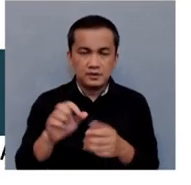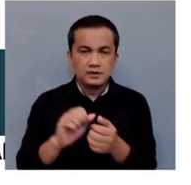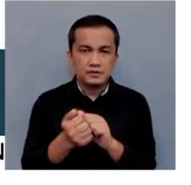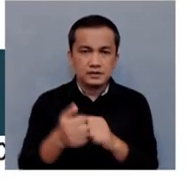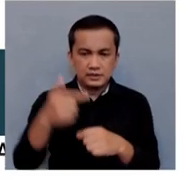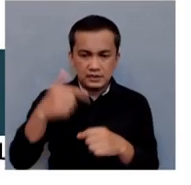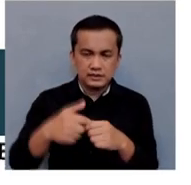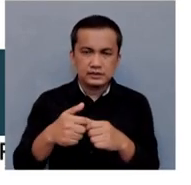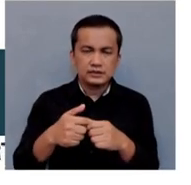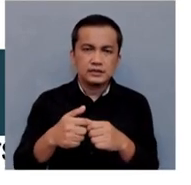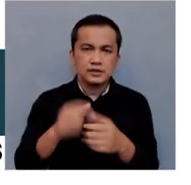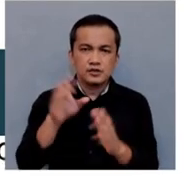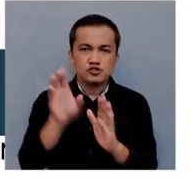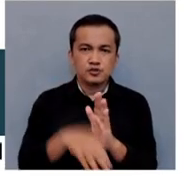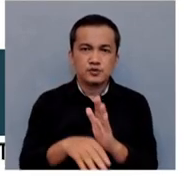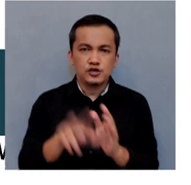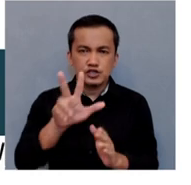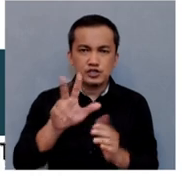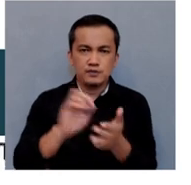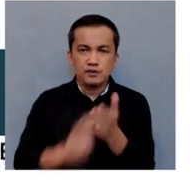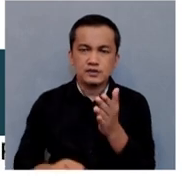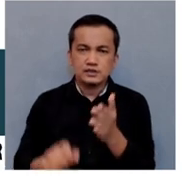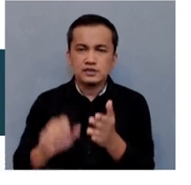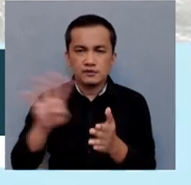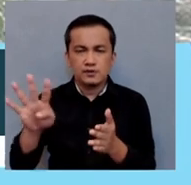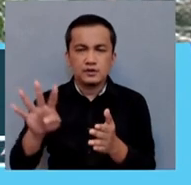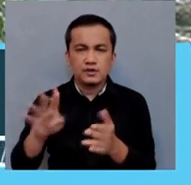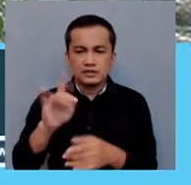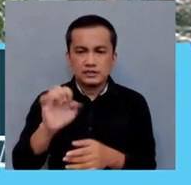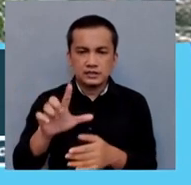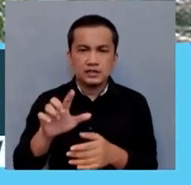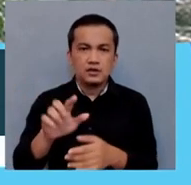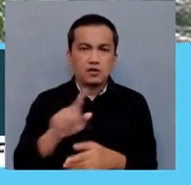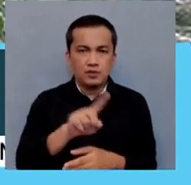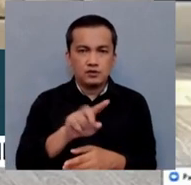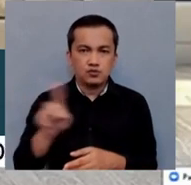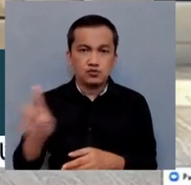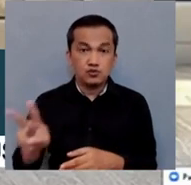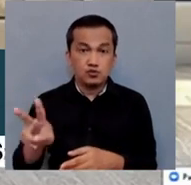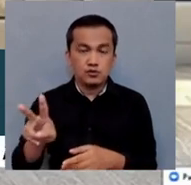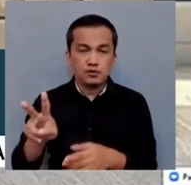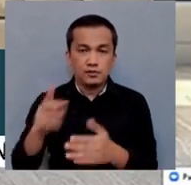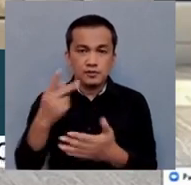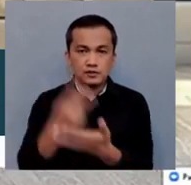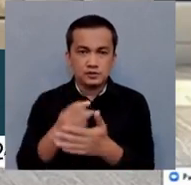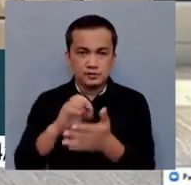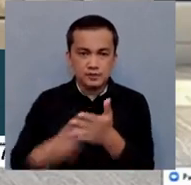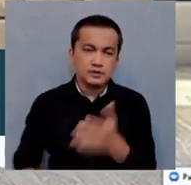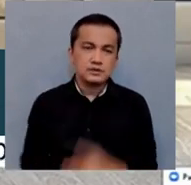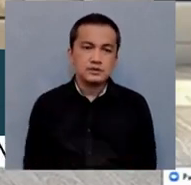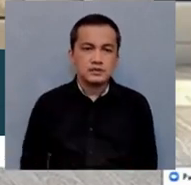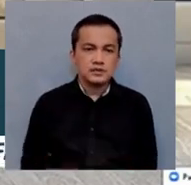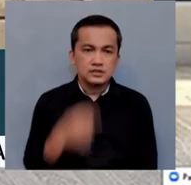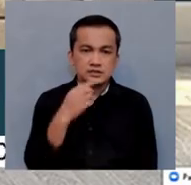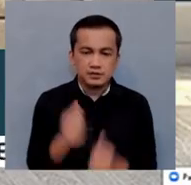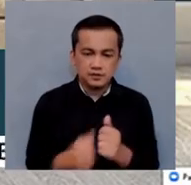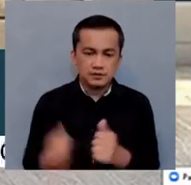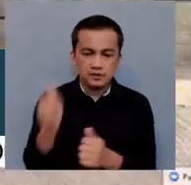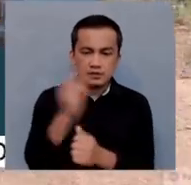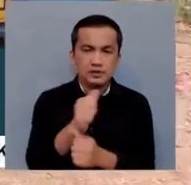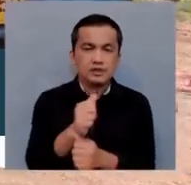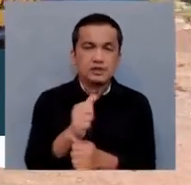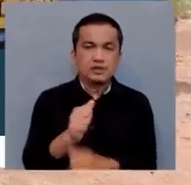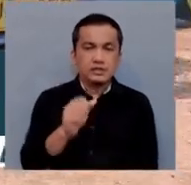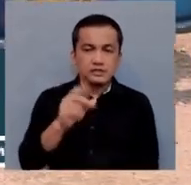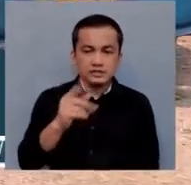4 pesos per liter and diesel by 1 to 2 pesos per liter. But incoming Senate Ways and Means Committee Chairman Sherwin Gatchalian says it